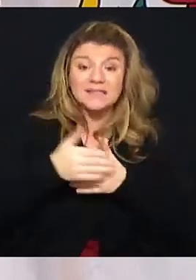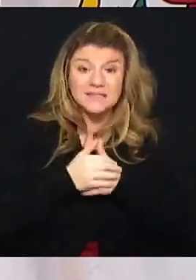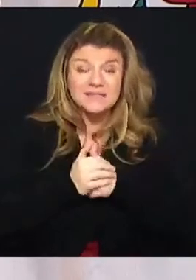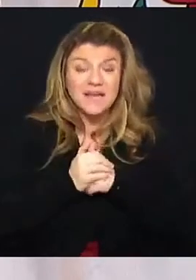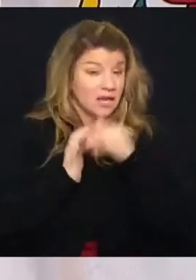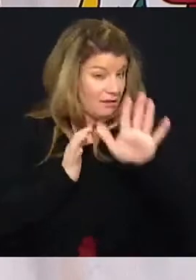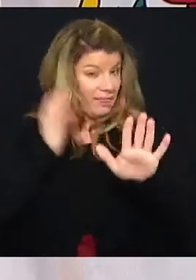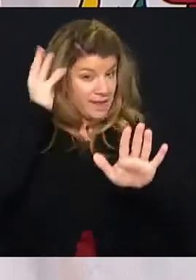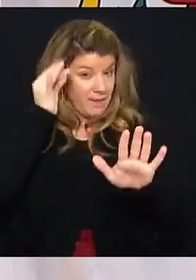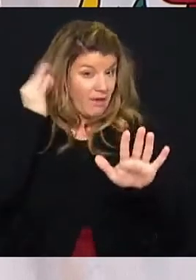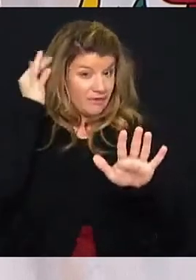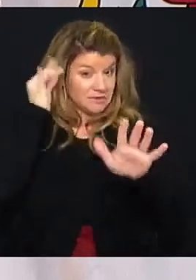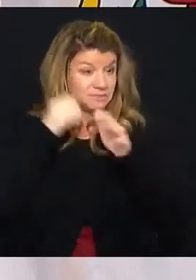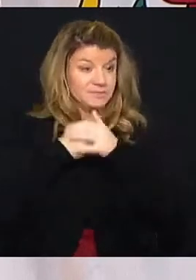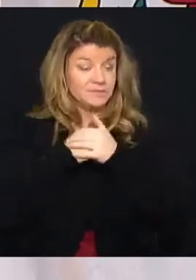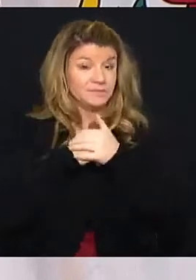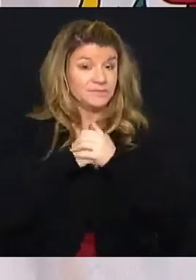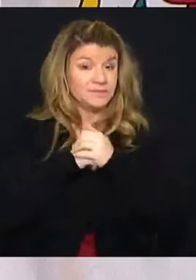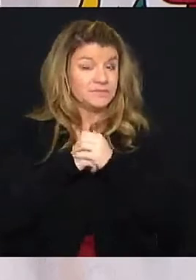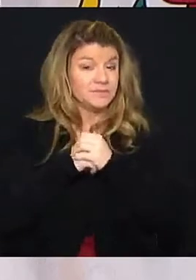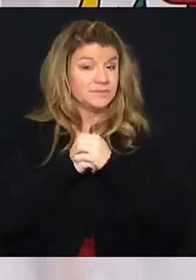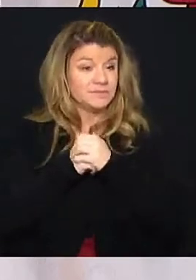just 1 second, Paul.